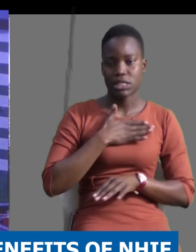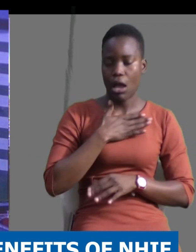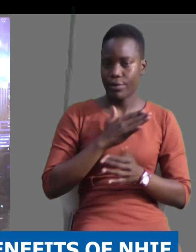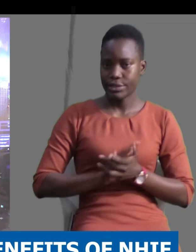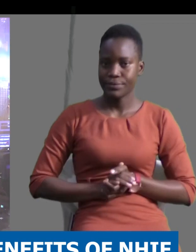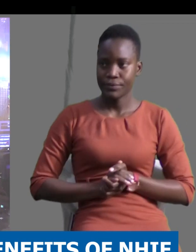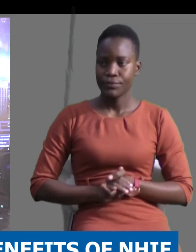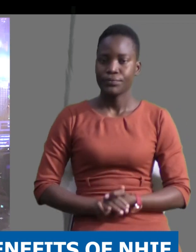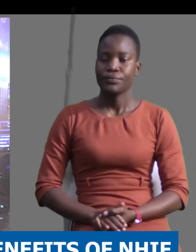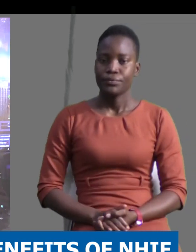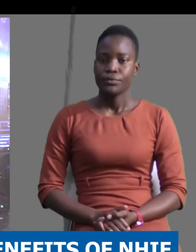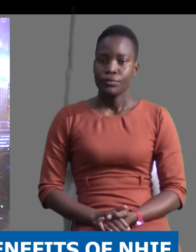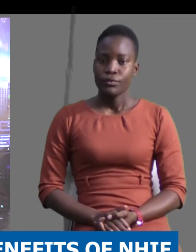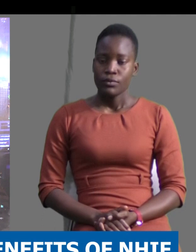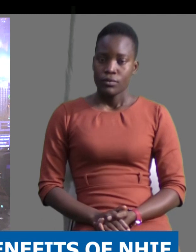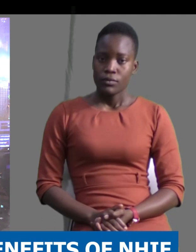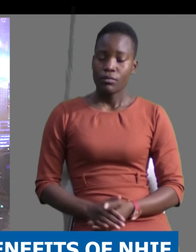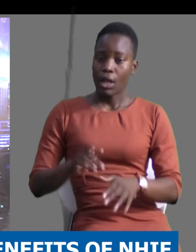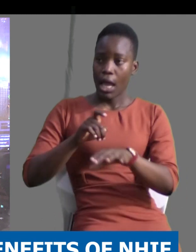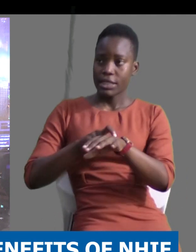members. And